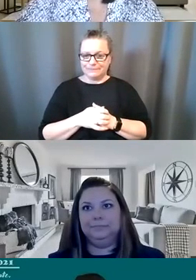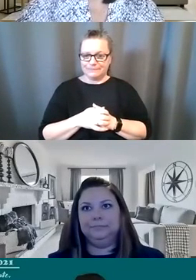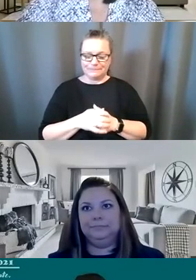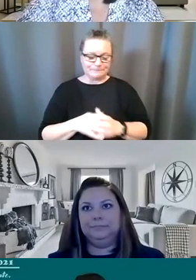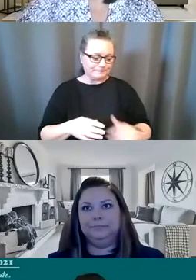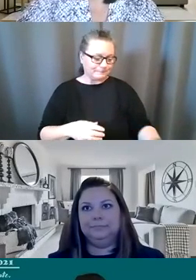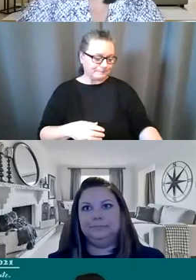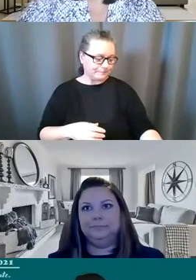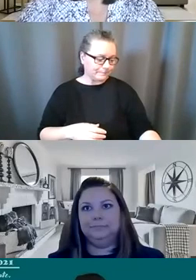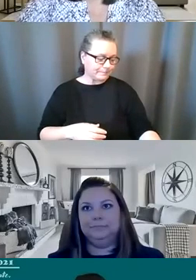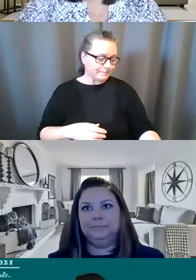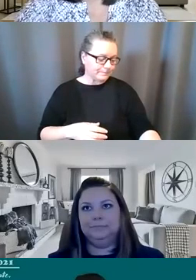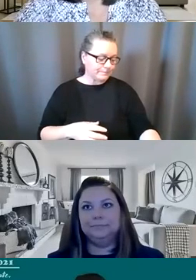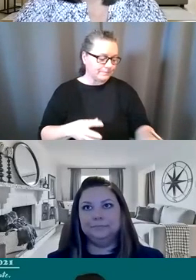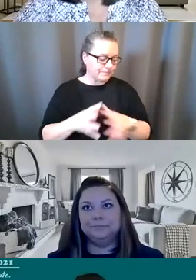All right.